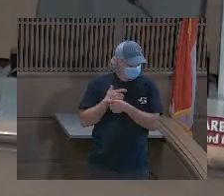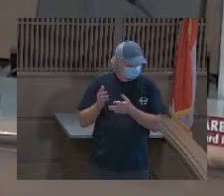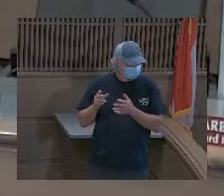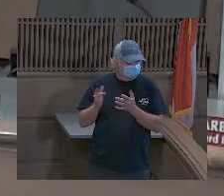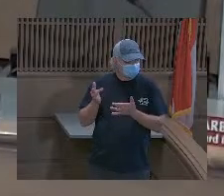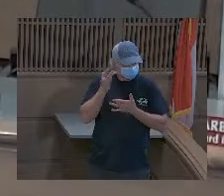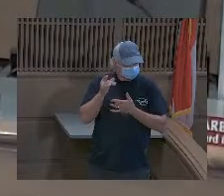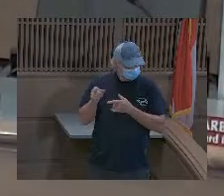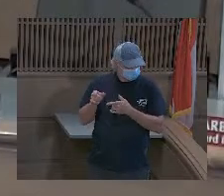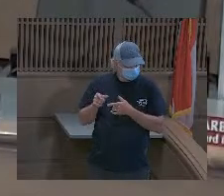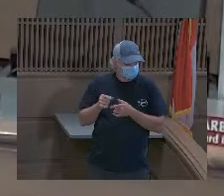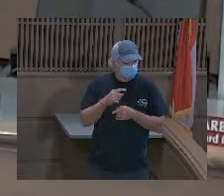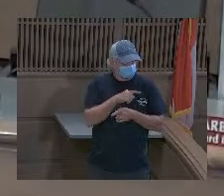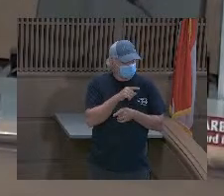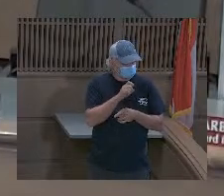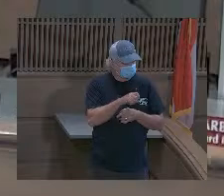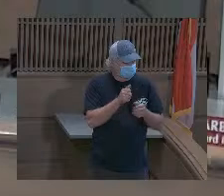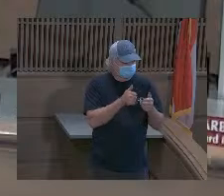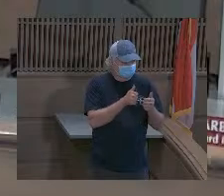and so forth.